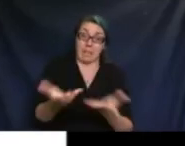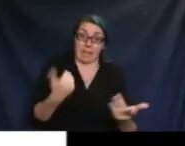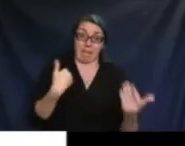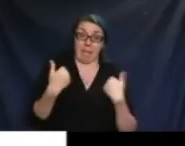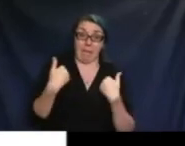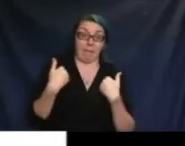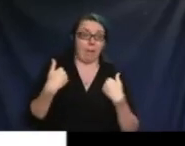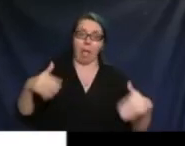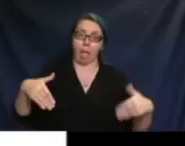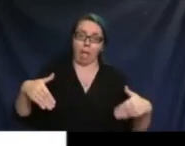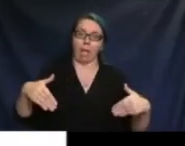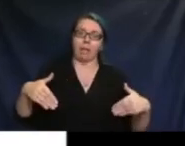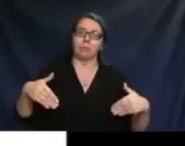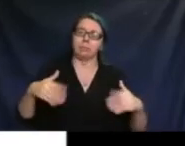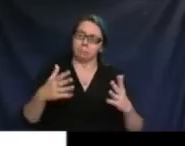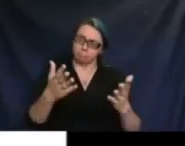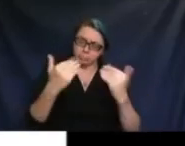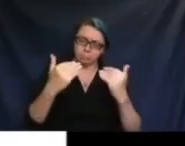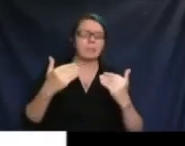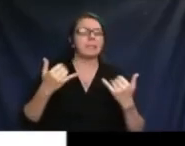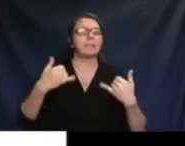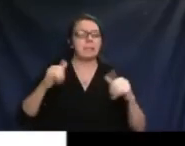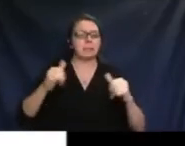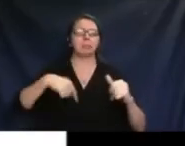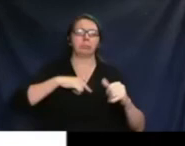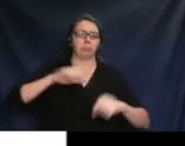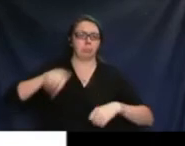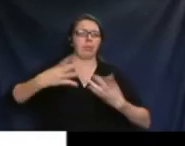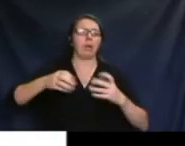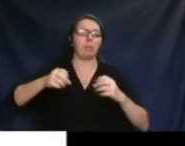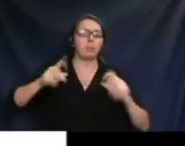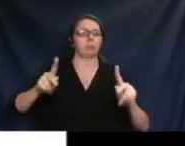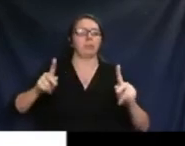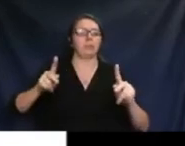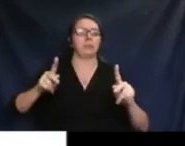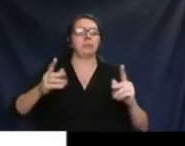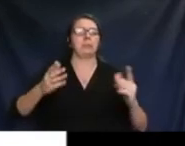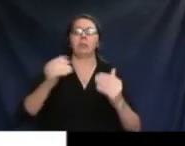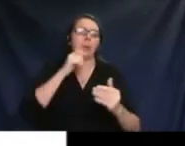and things like that are not required.